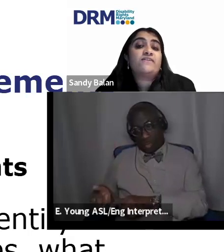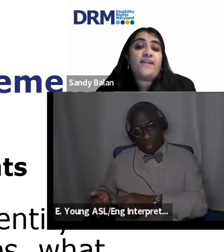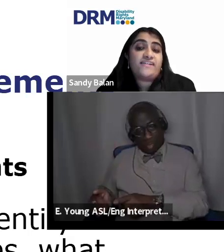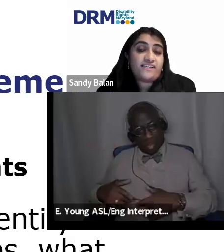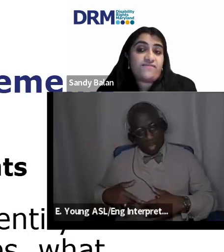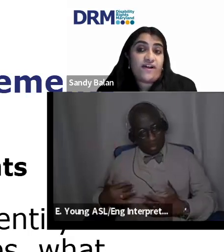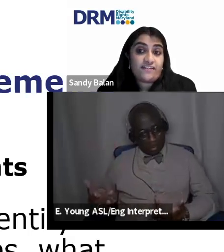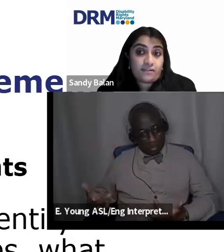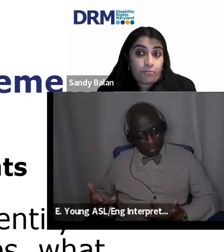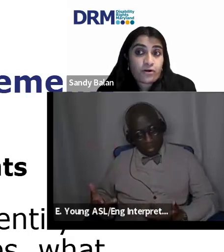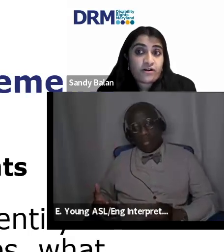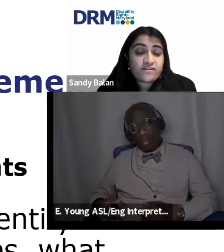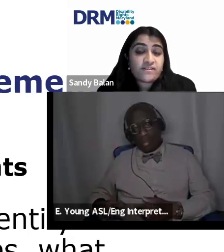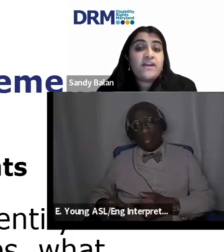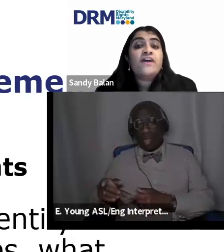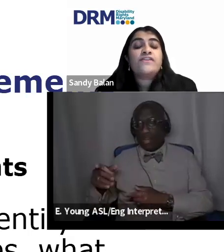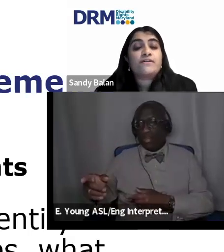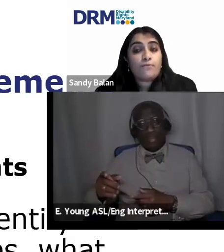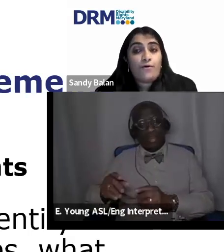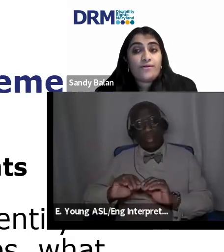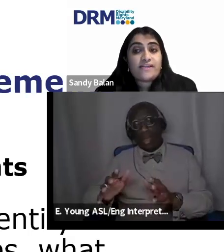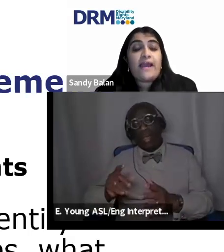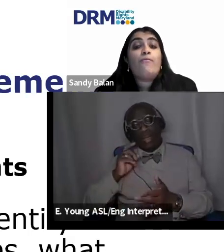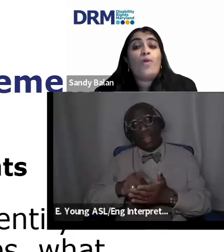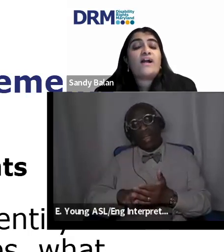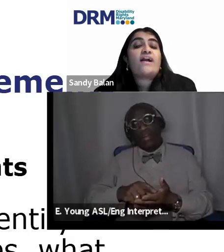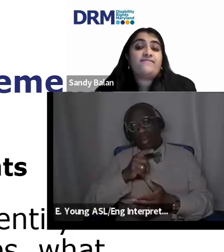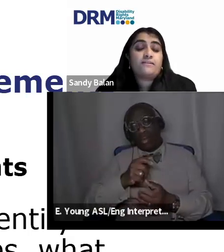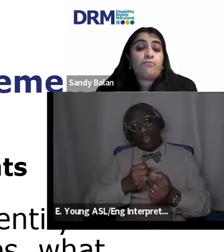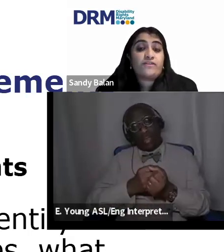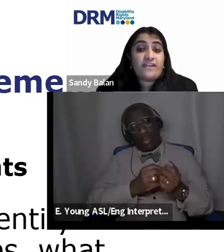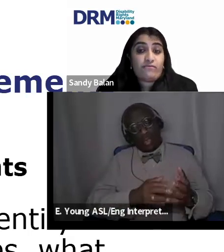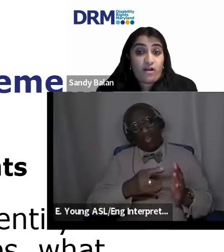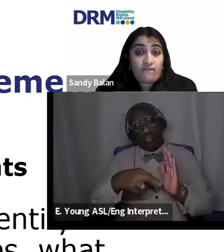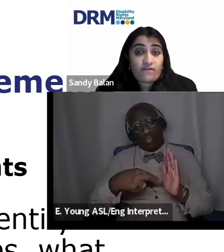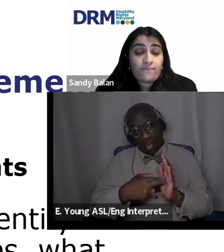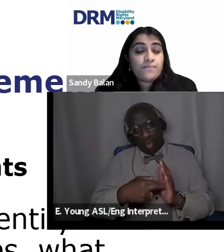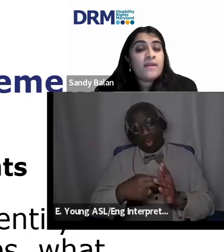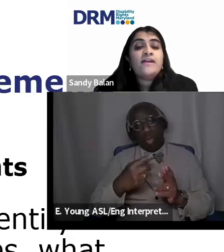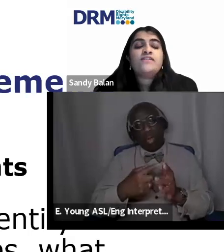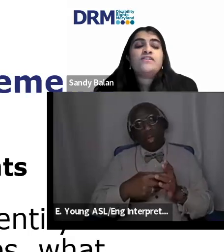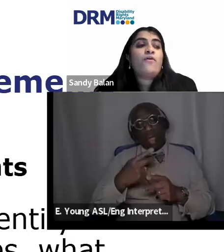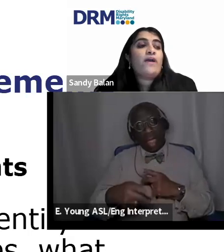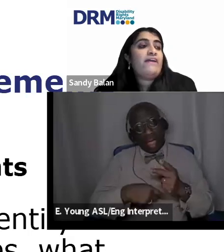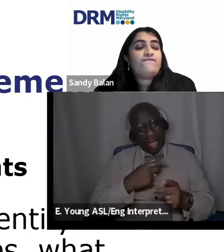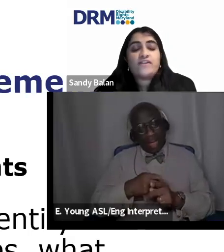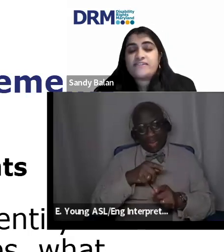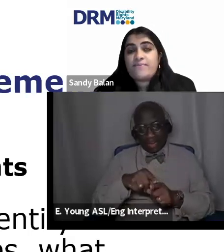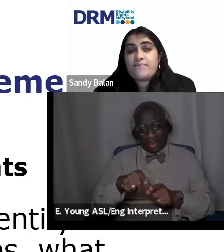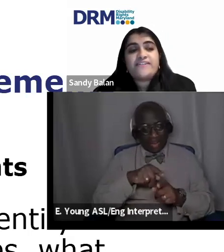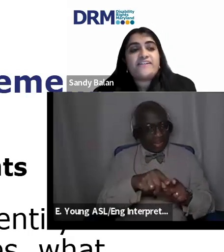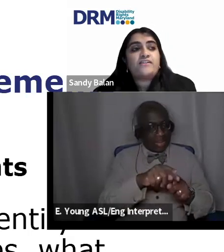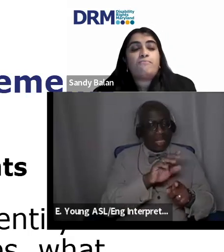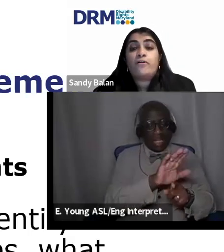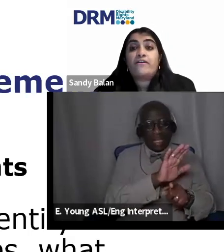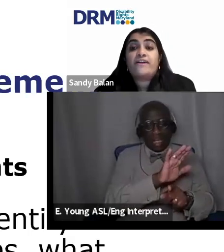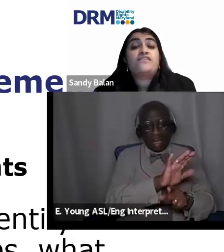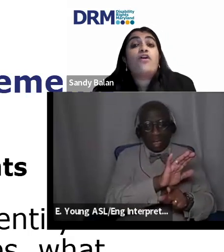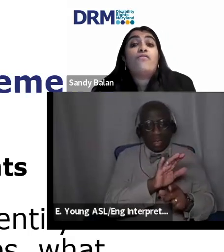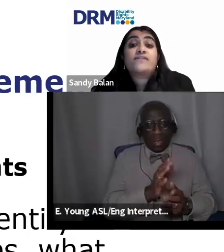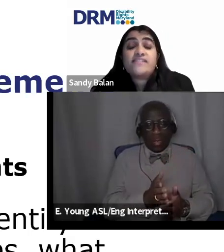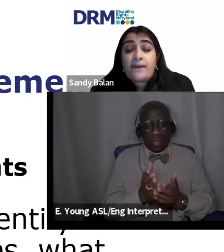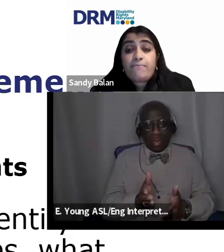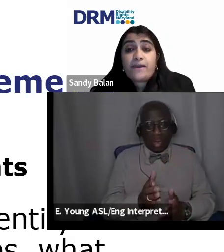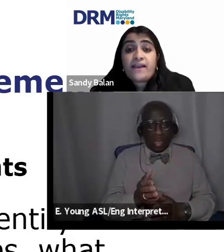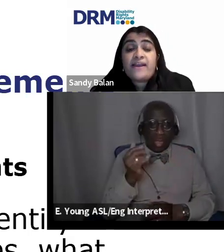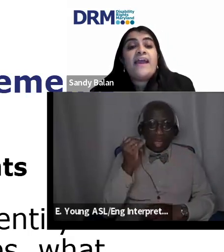helps clearly identify the supporters, their roles, and what kind of support they will offer. So if for some reason a supporter